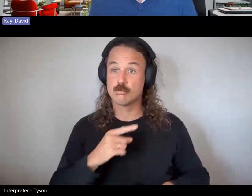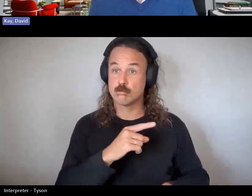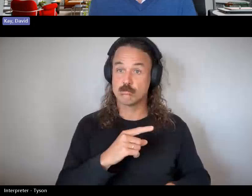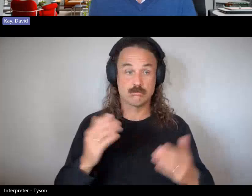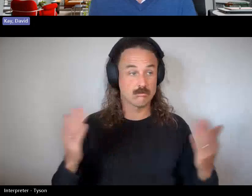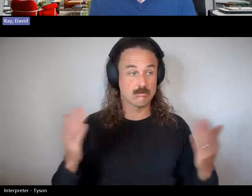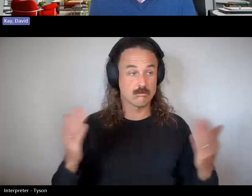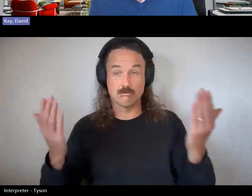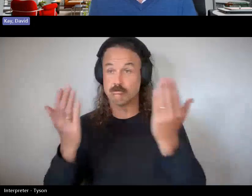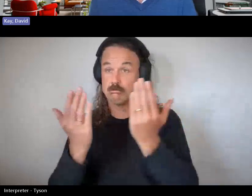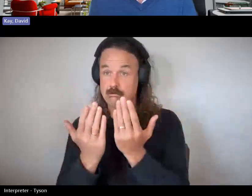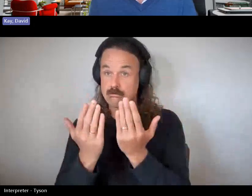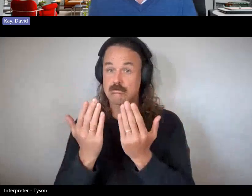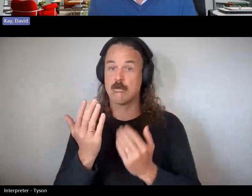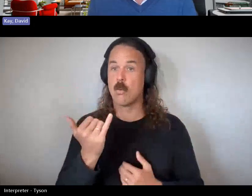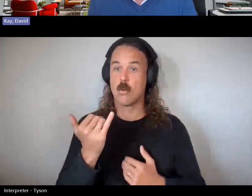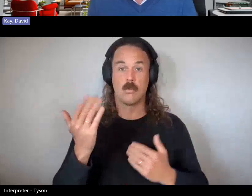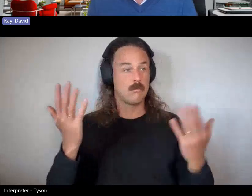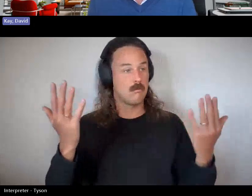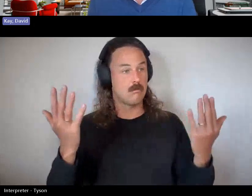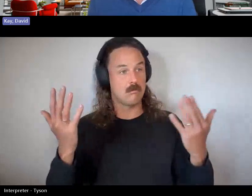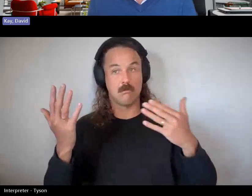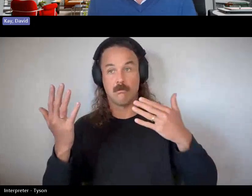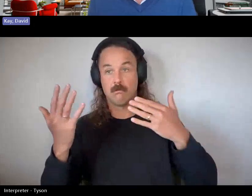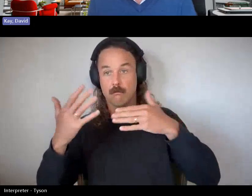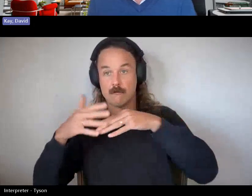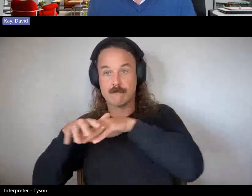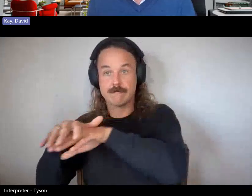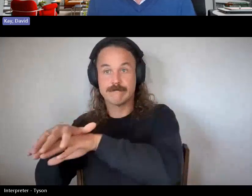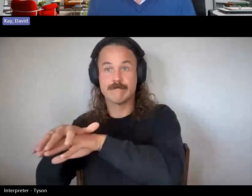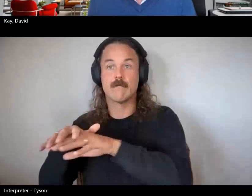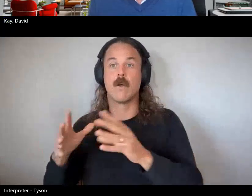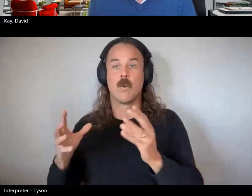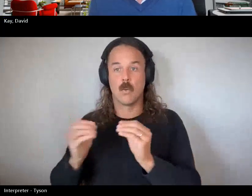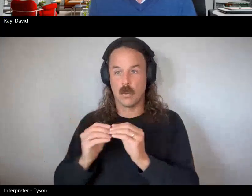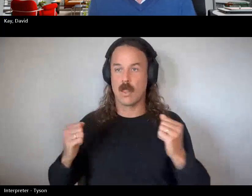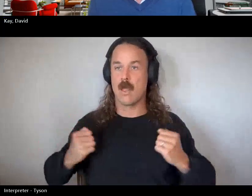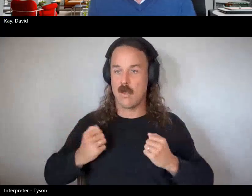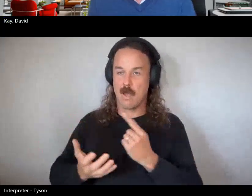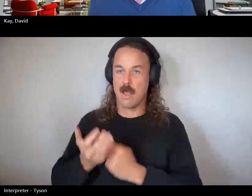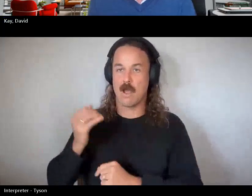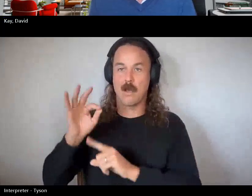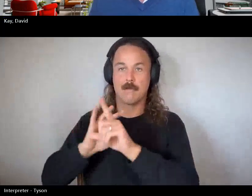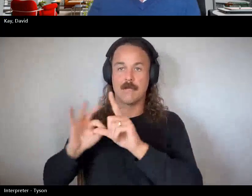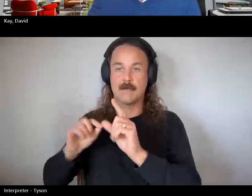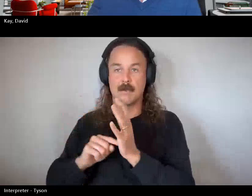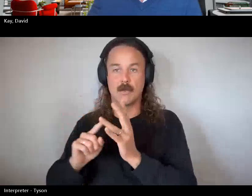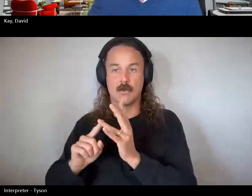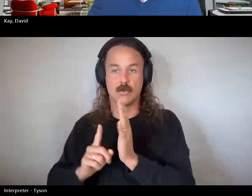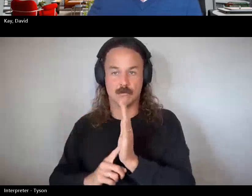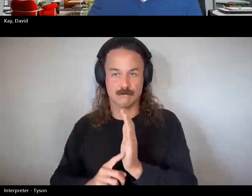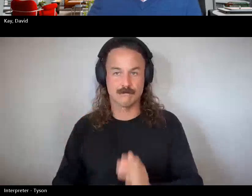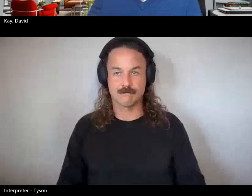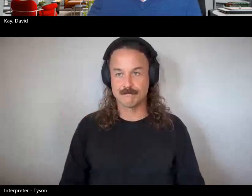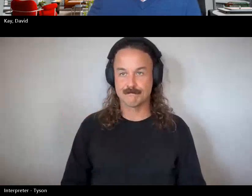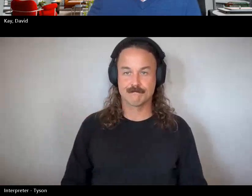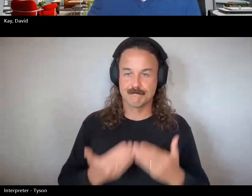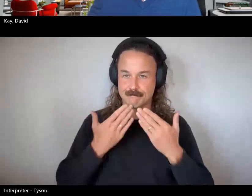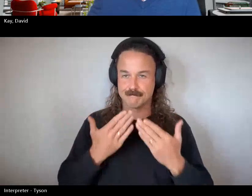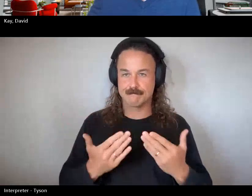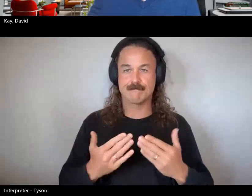or integrated with our outcomes measurement tools. Great, thanks, David. So watch this space. We'll see